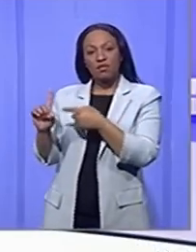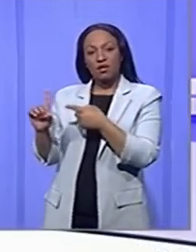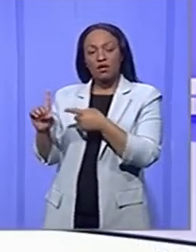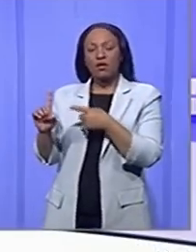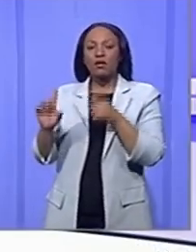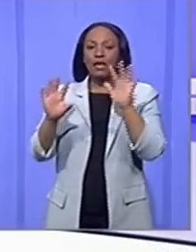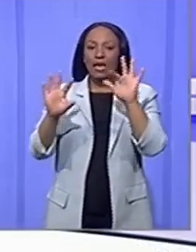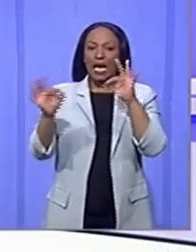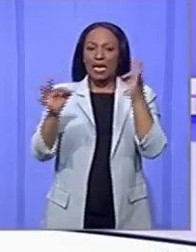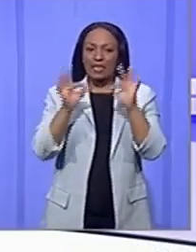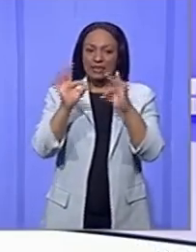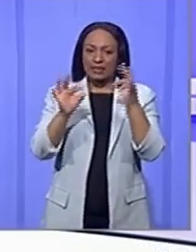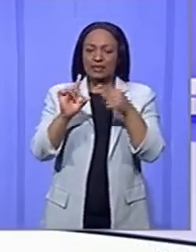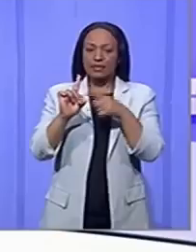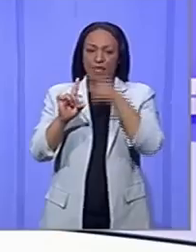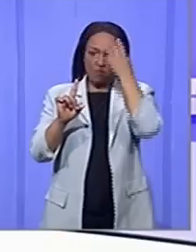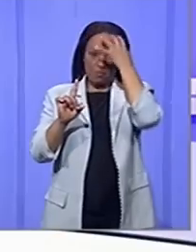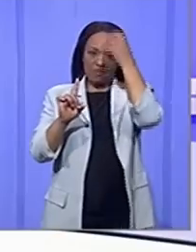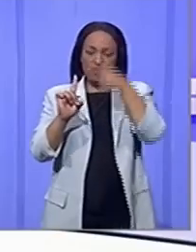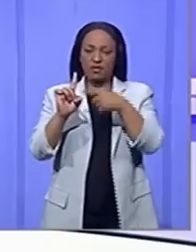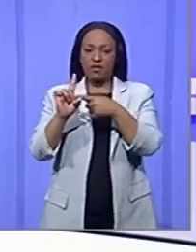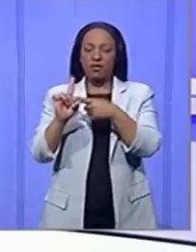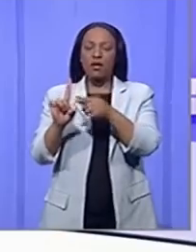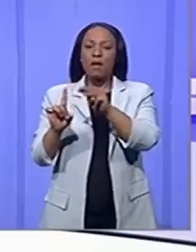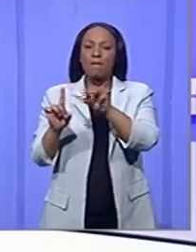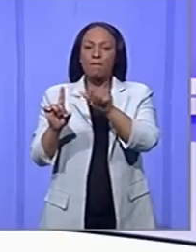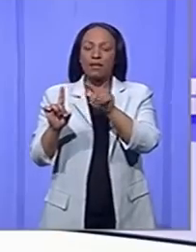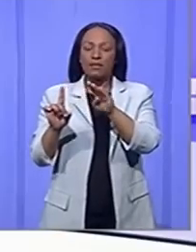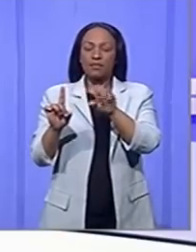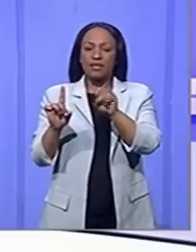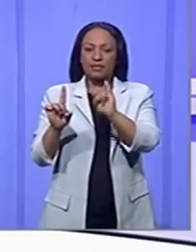ditaba tsa dipolotiki ke Professor Sithulego Matebesi.